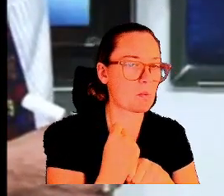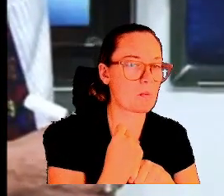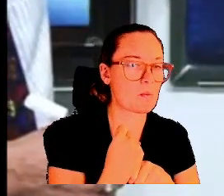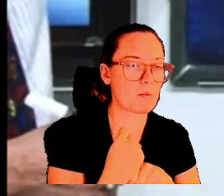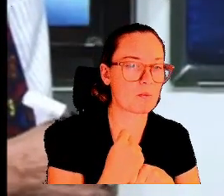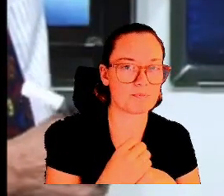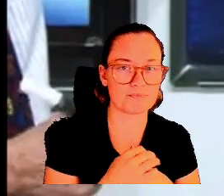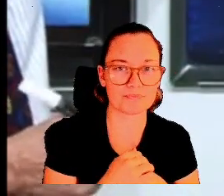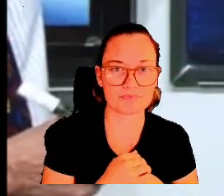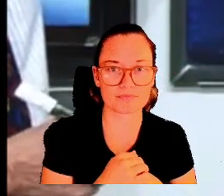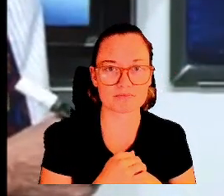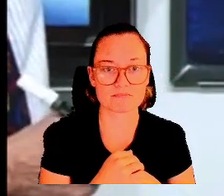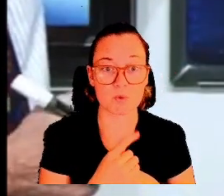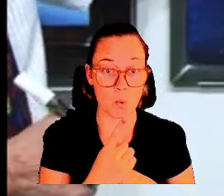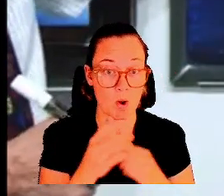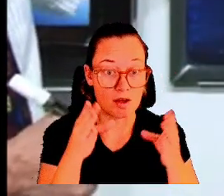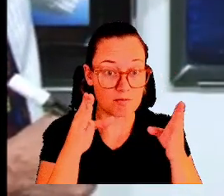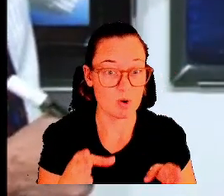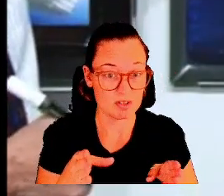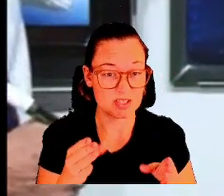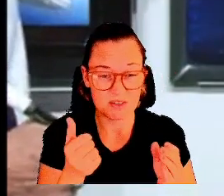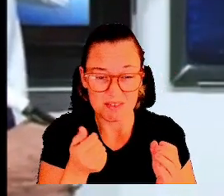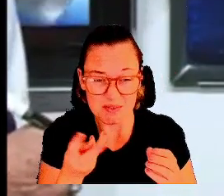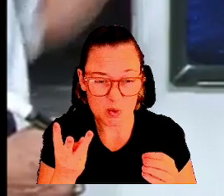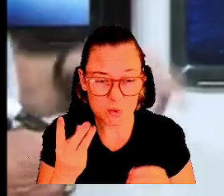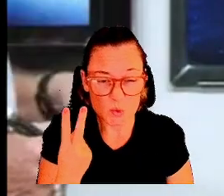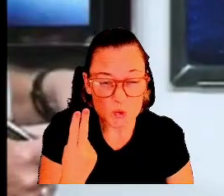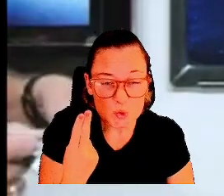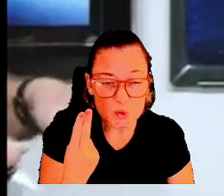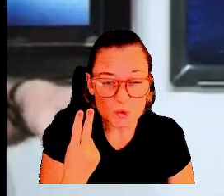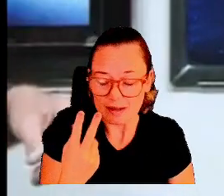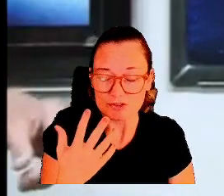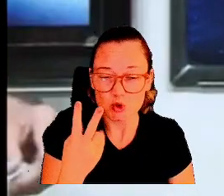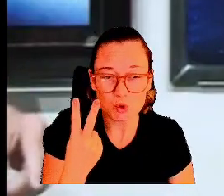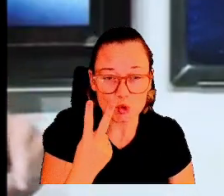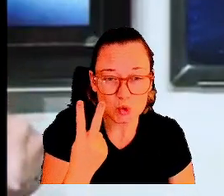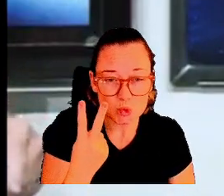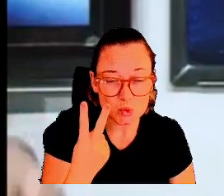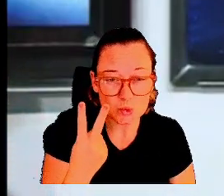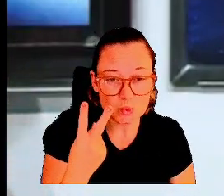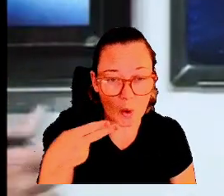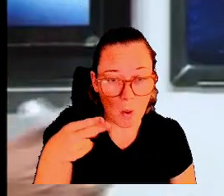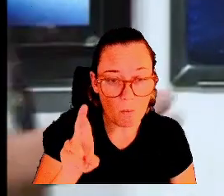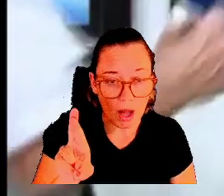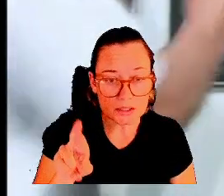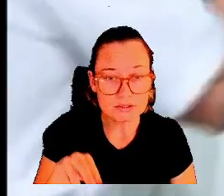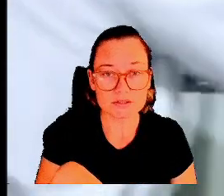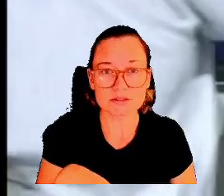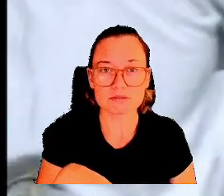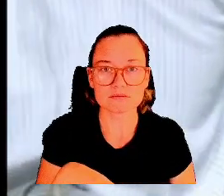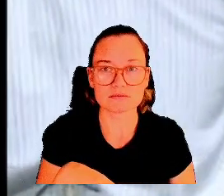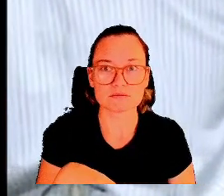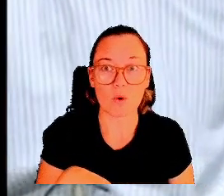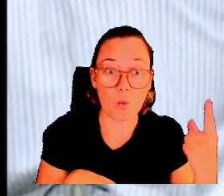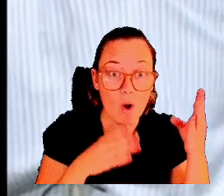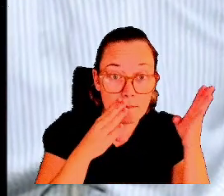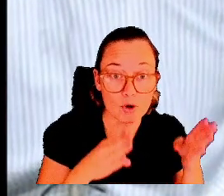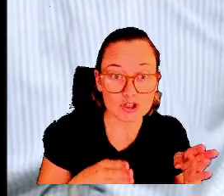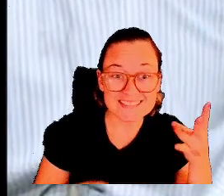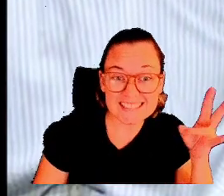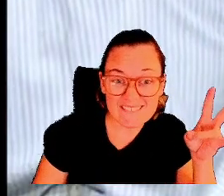had as few as 2 home runs. Another one had as many as 17. But I'm sure you've heard of the